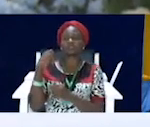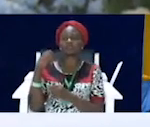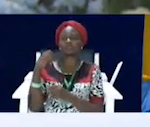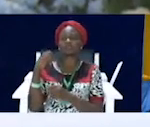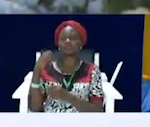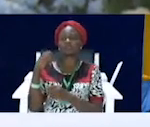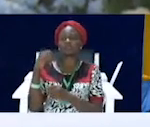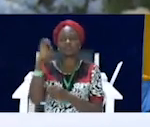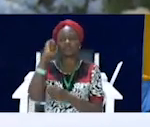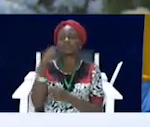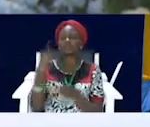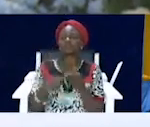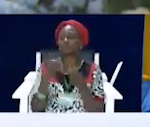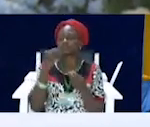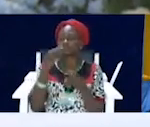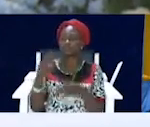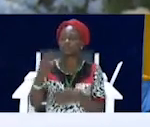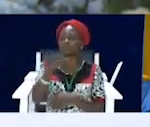That's me to tell you,